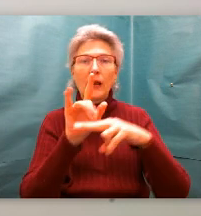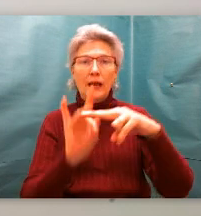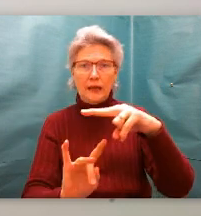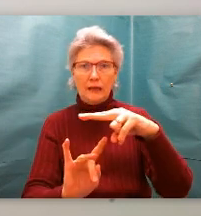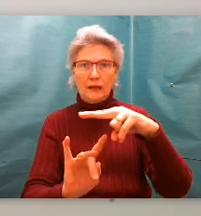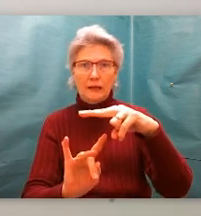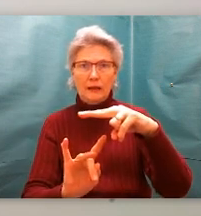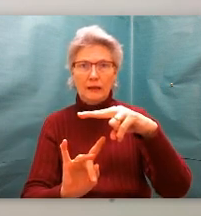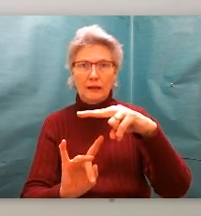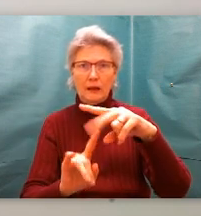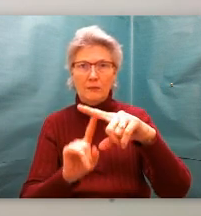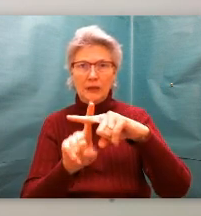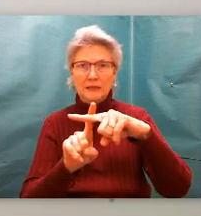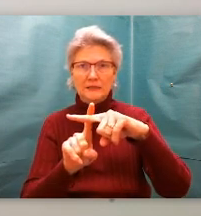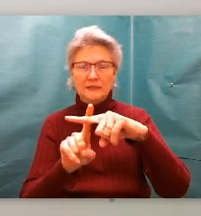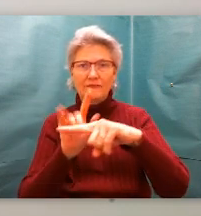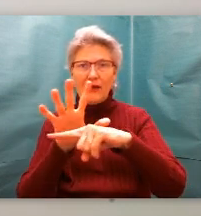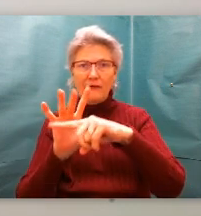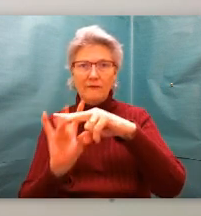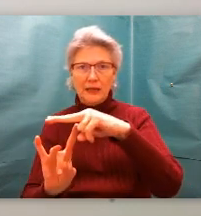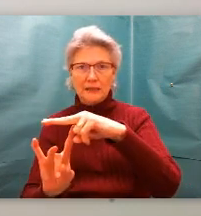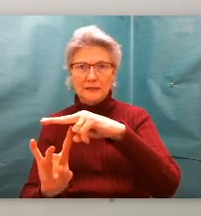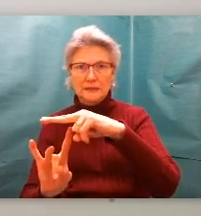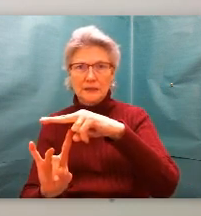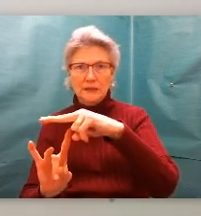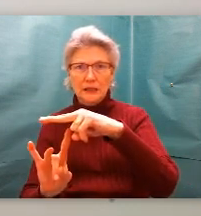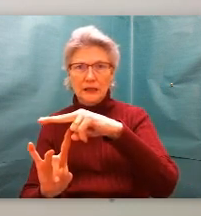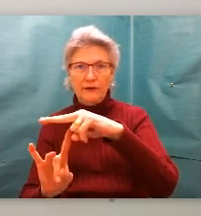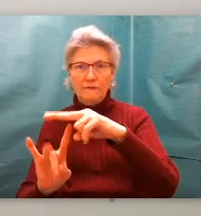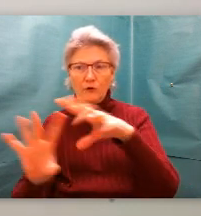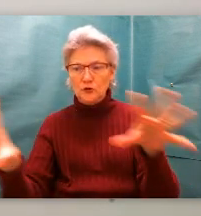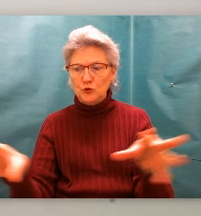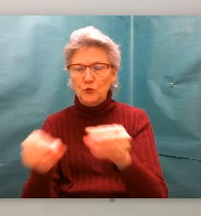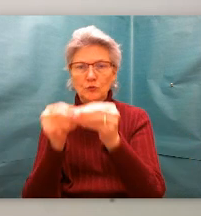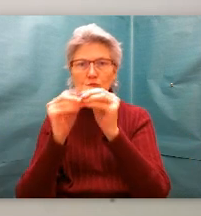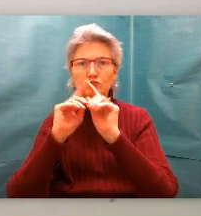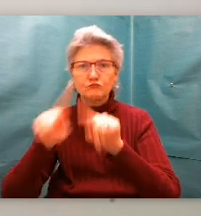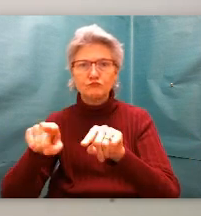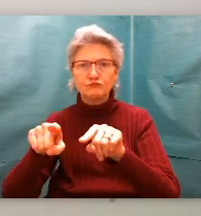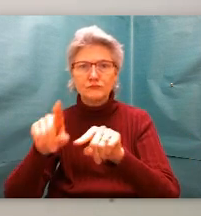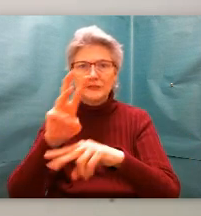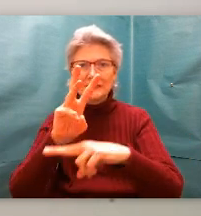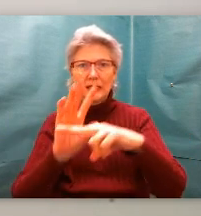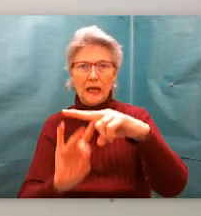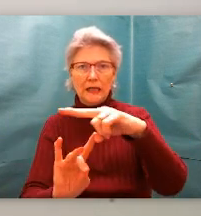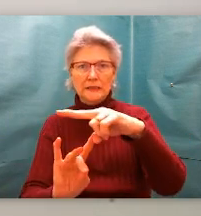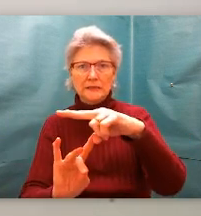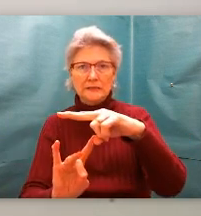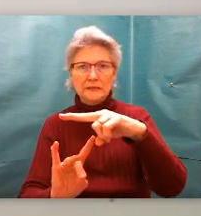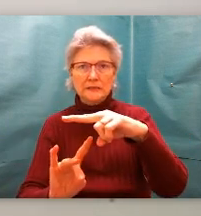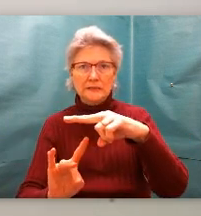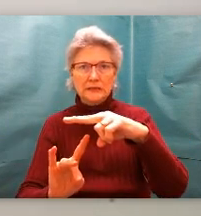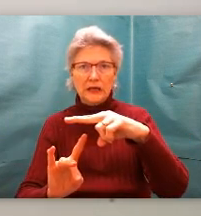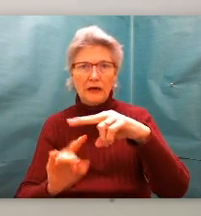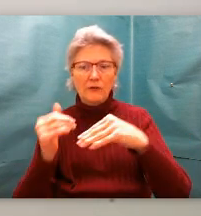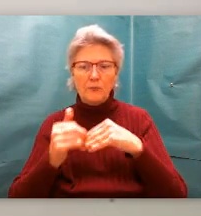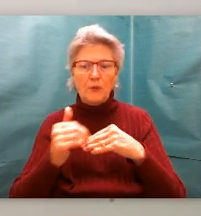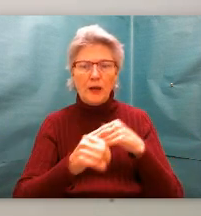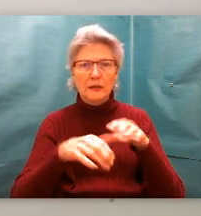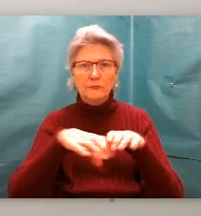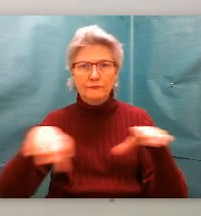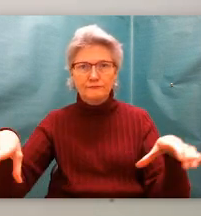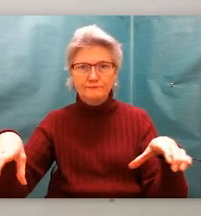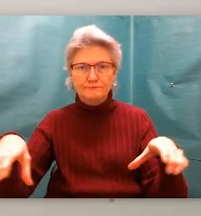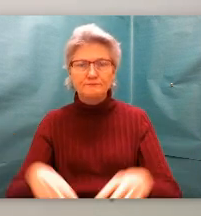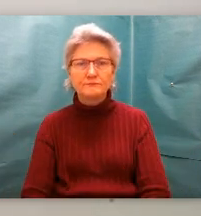1/8 plus 5/8 for a total of 6/8 of the